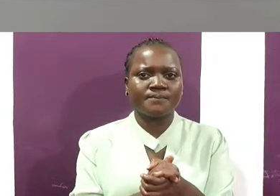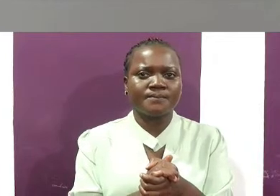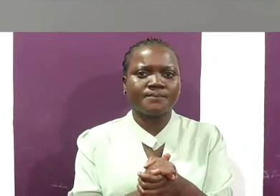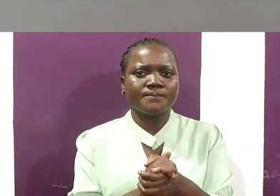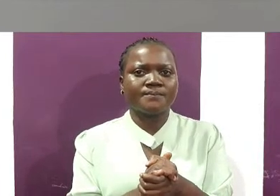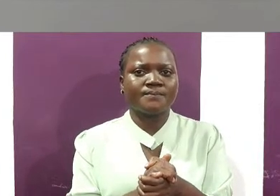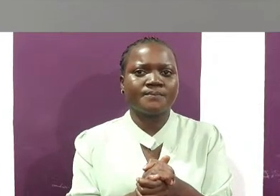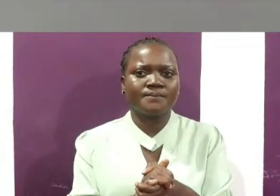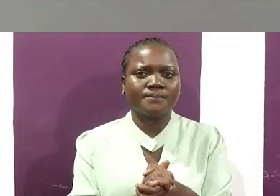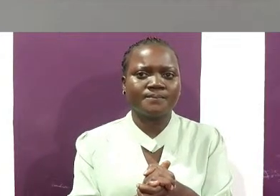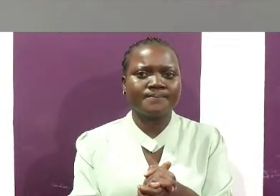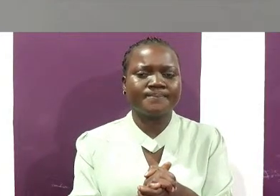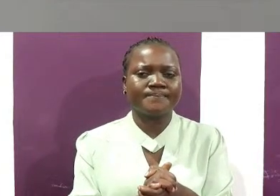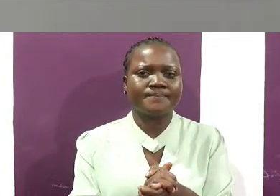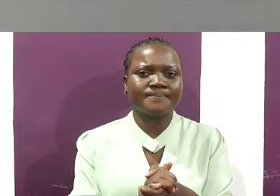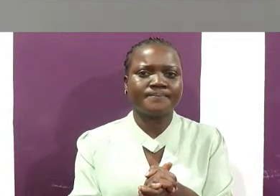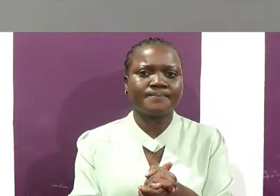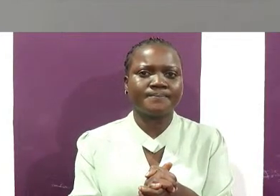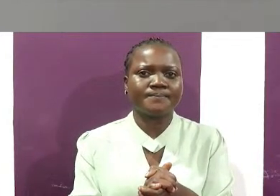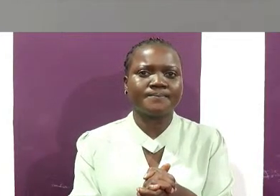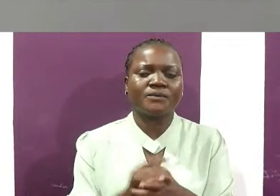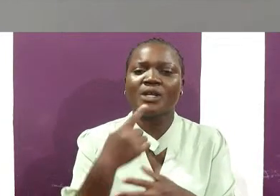new law foolish.